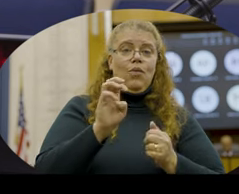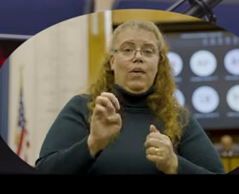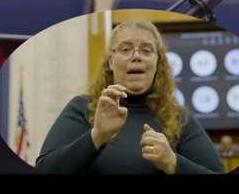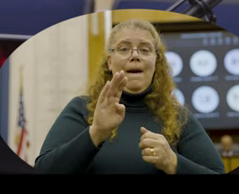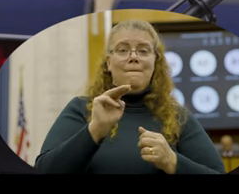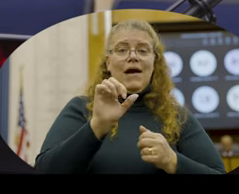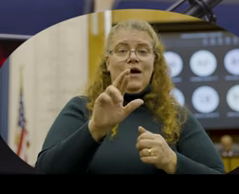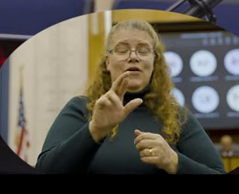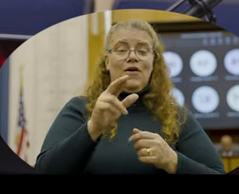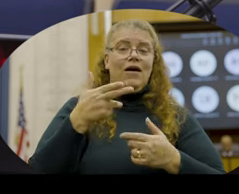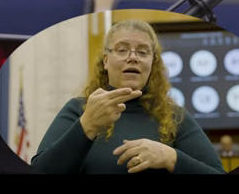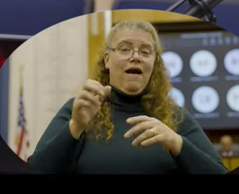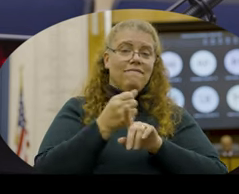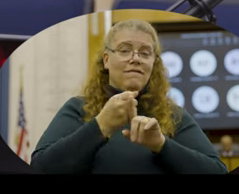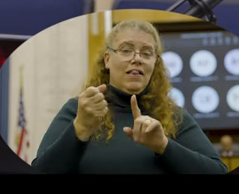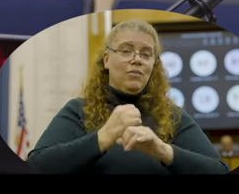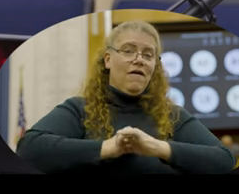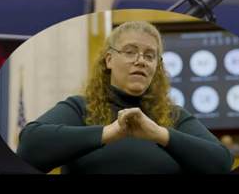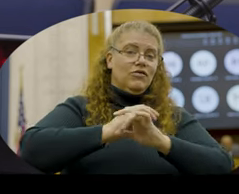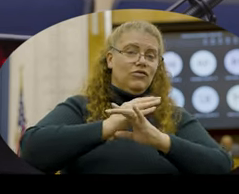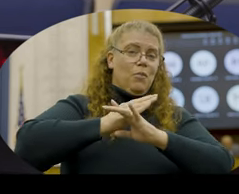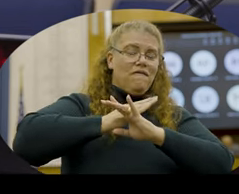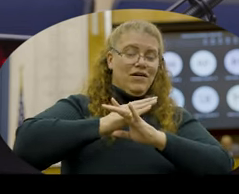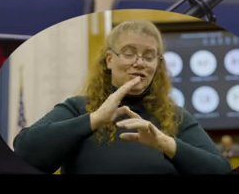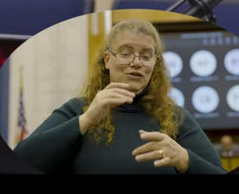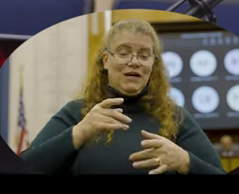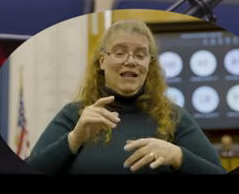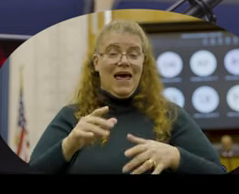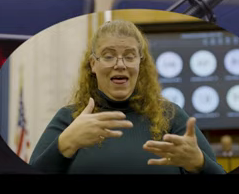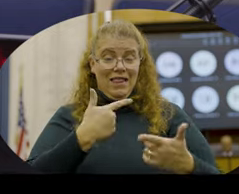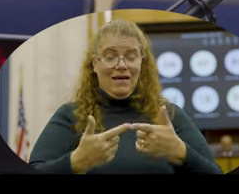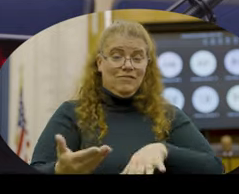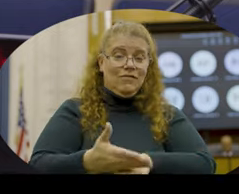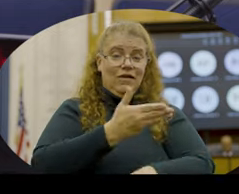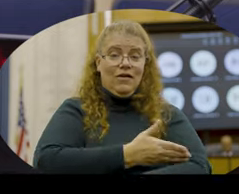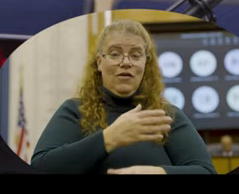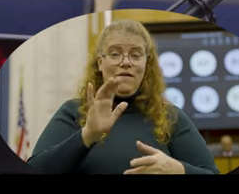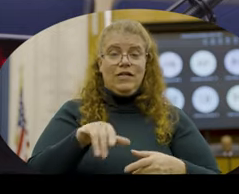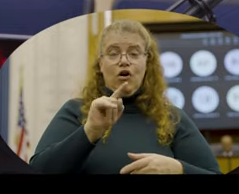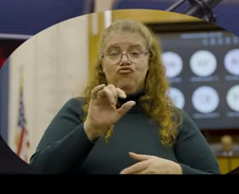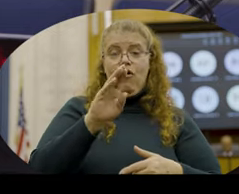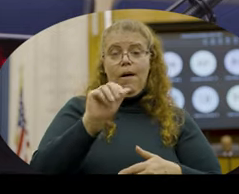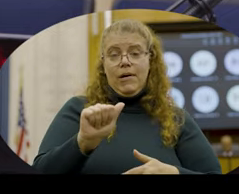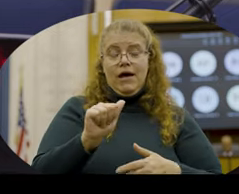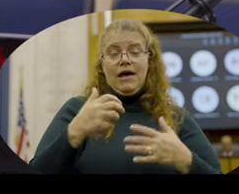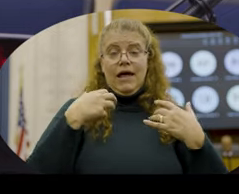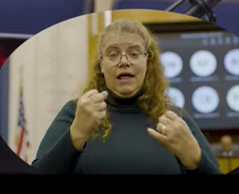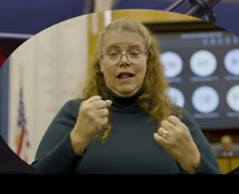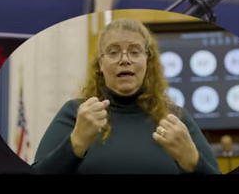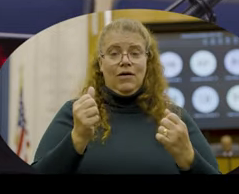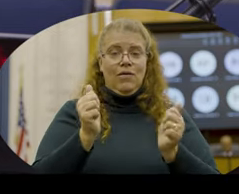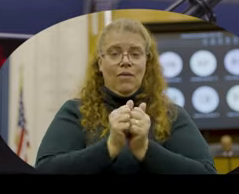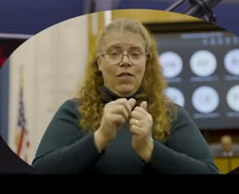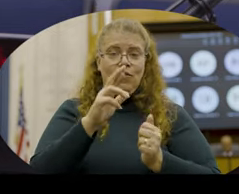these important community resources. And with this investment, we will now have more Sunday library